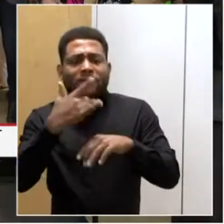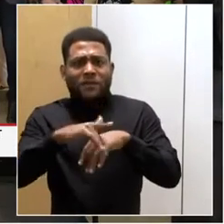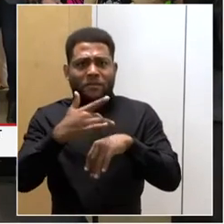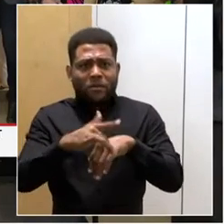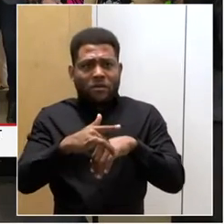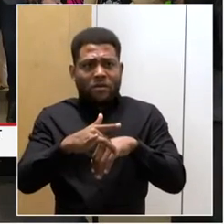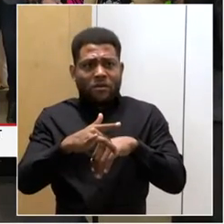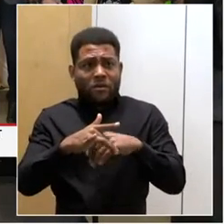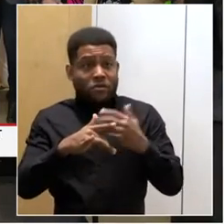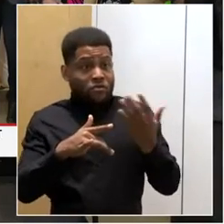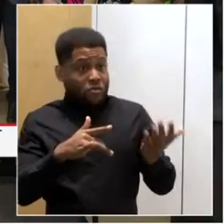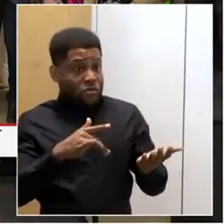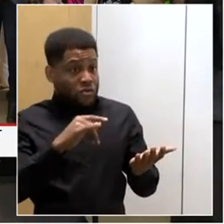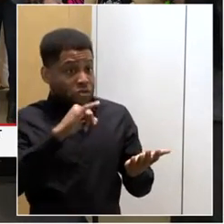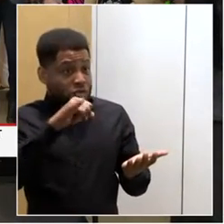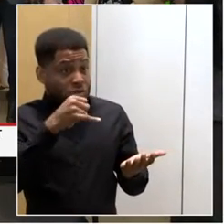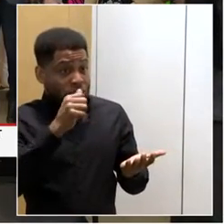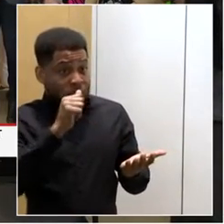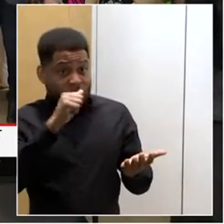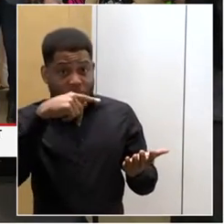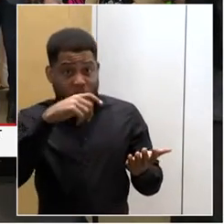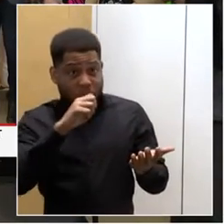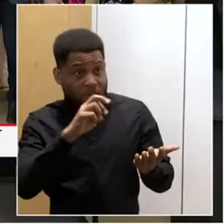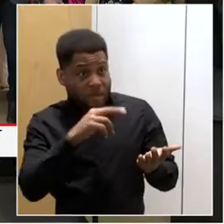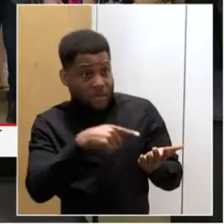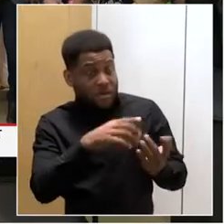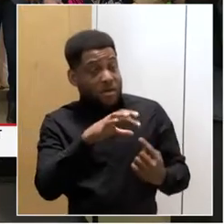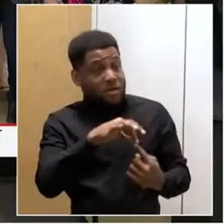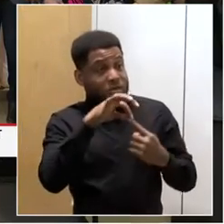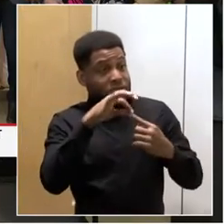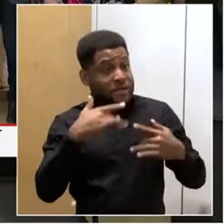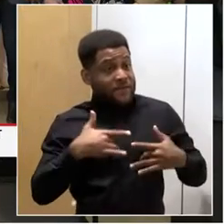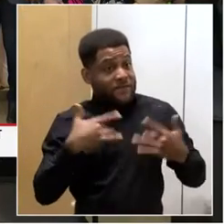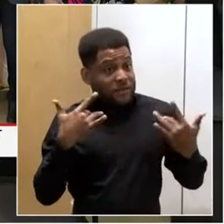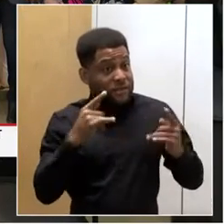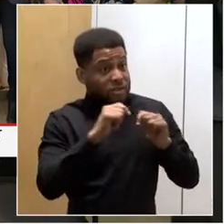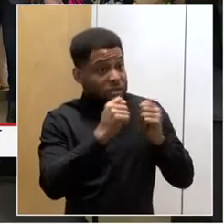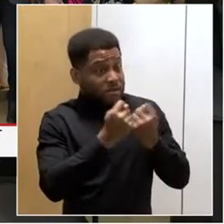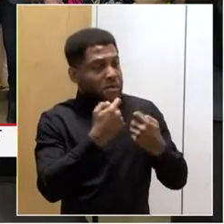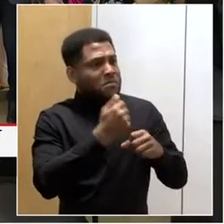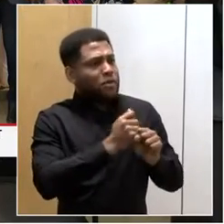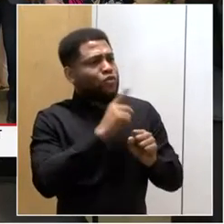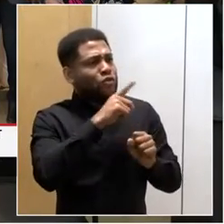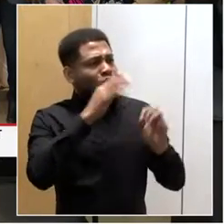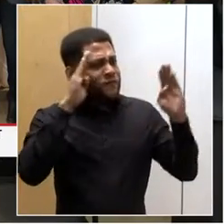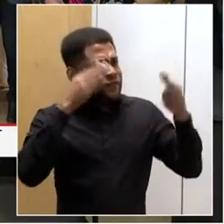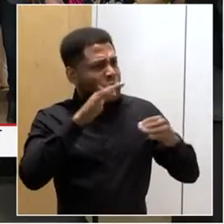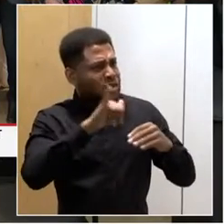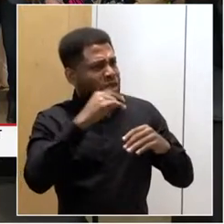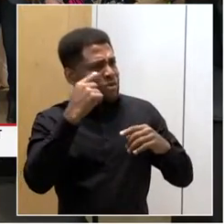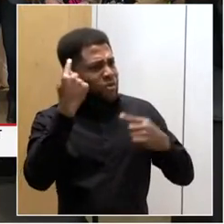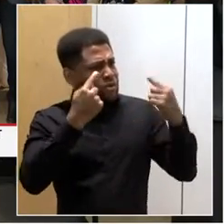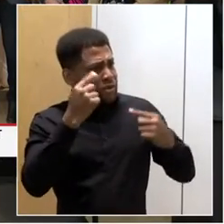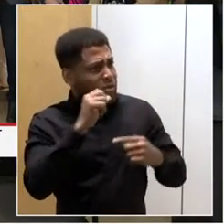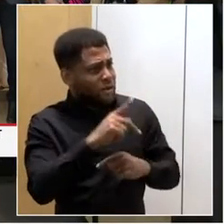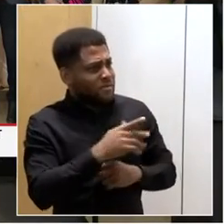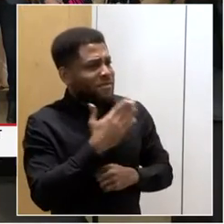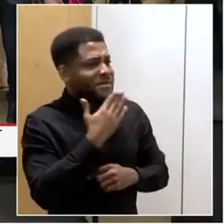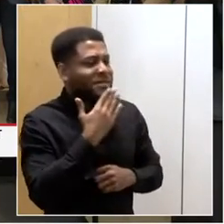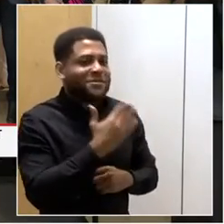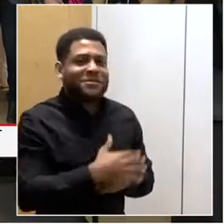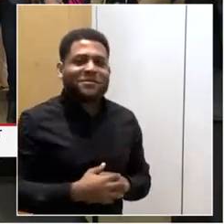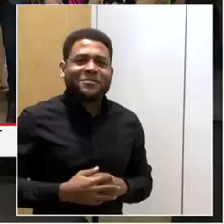and team and our special events team that's working on this to make sure that's part of the consideration, but that's a good thing to bring up.